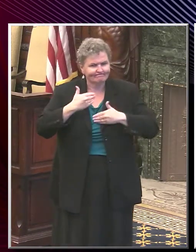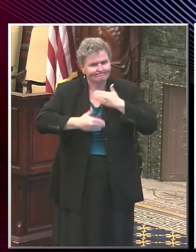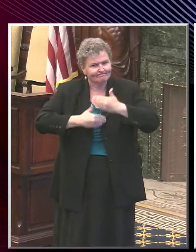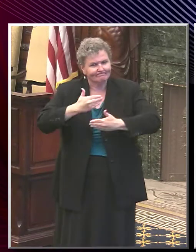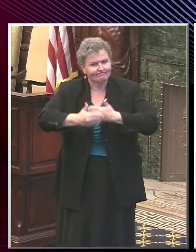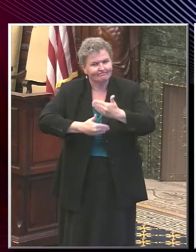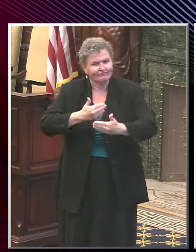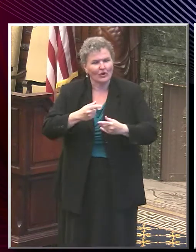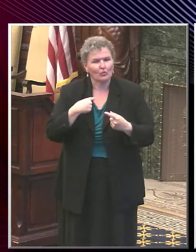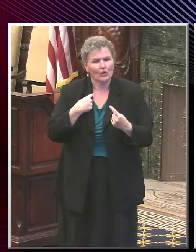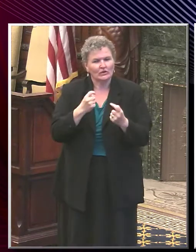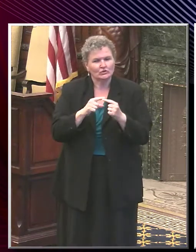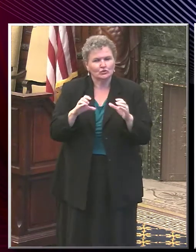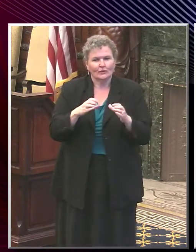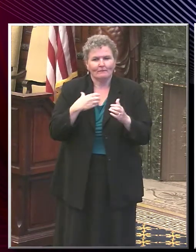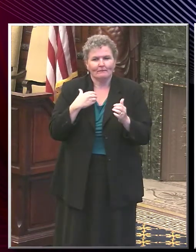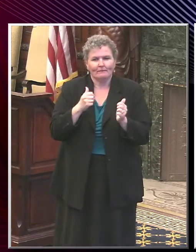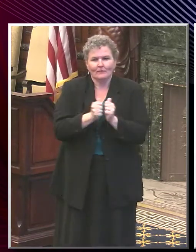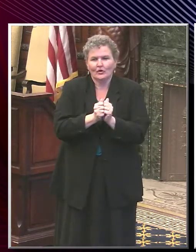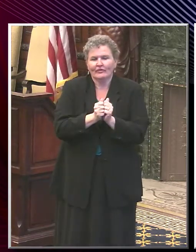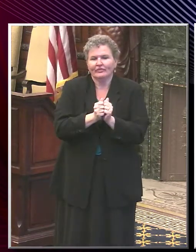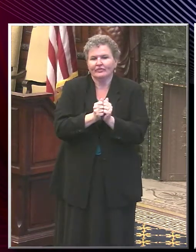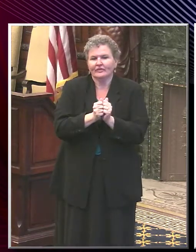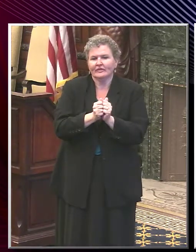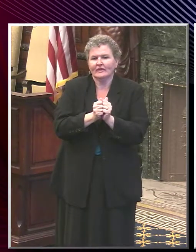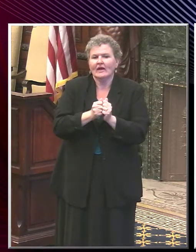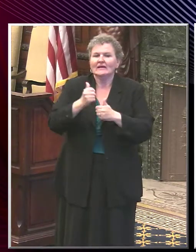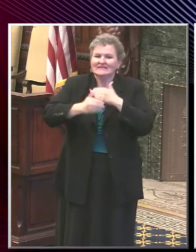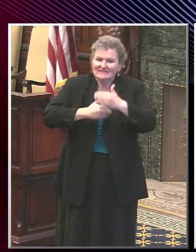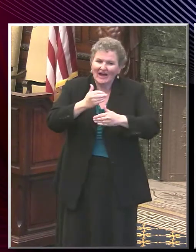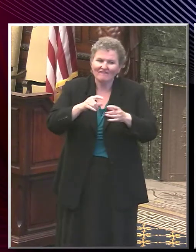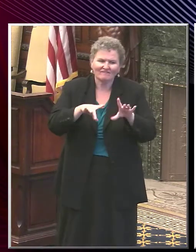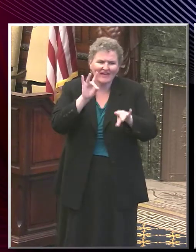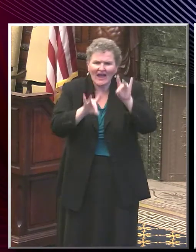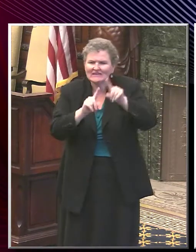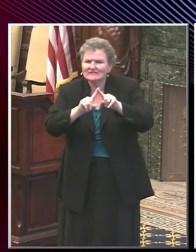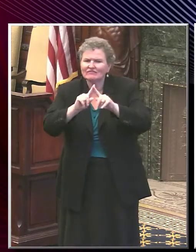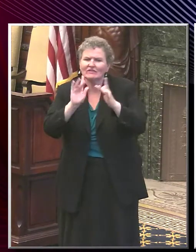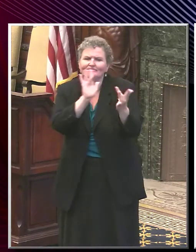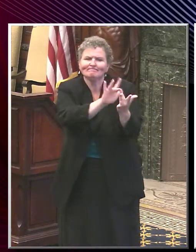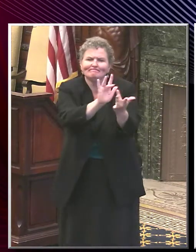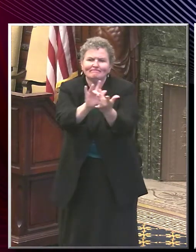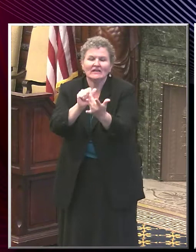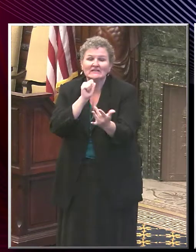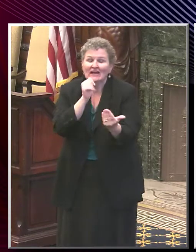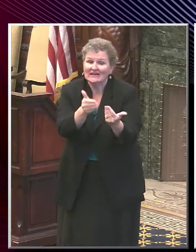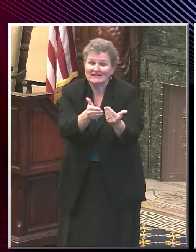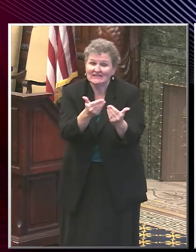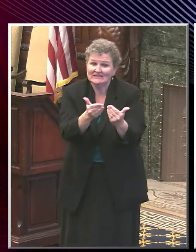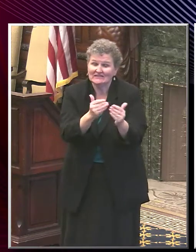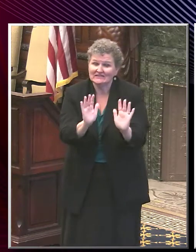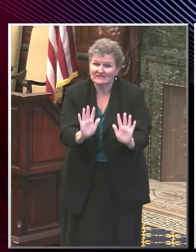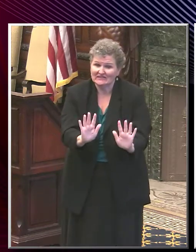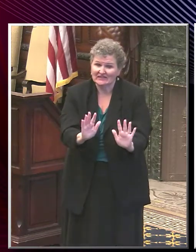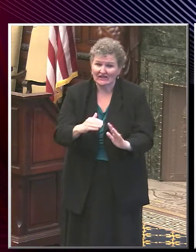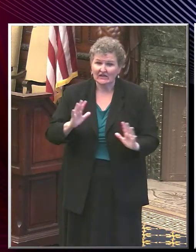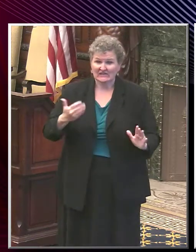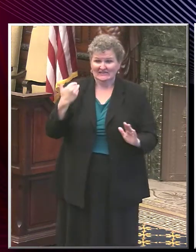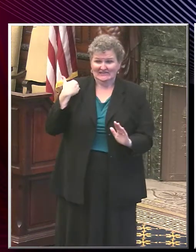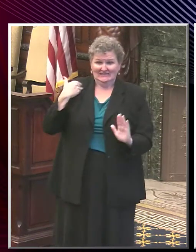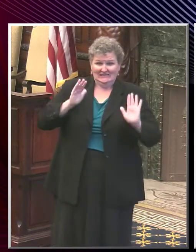diseases and for tuberculosis, finding that the process is not easy. So from Sunday to Friday of last week, this group attempted